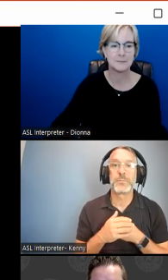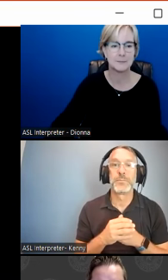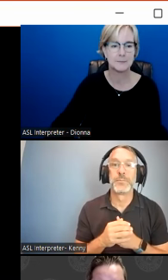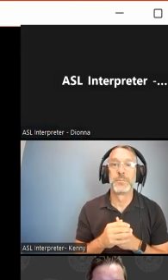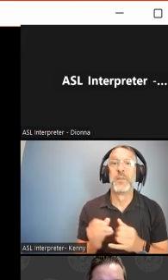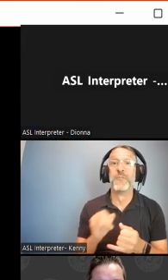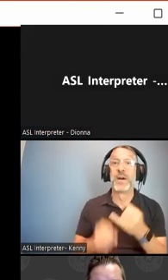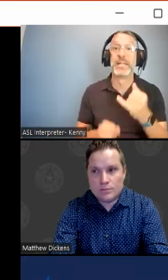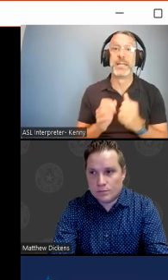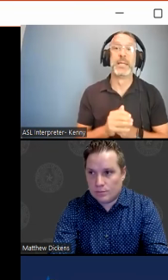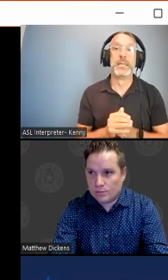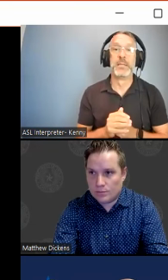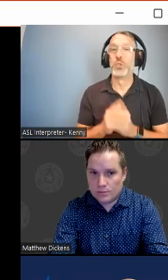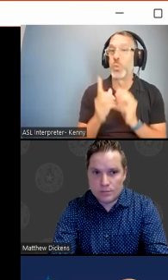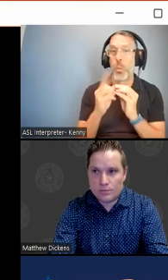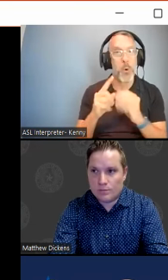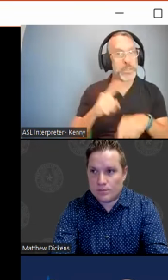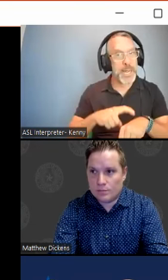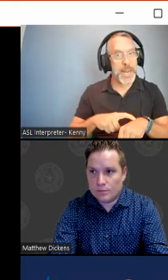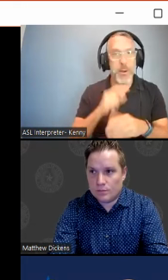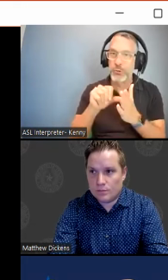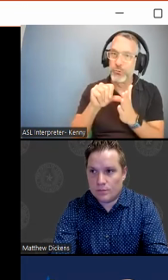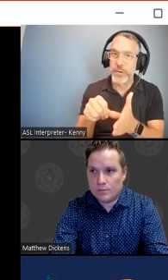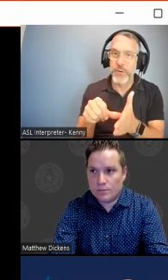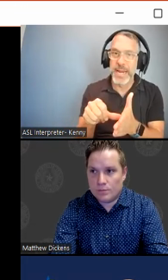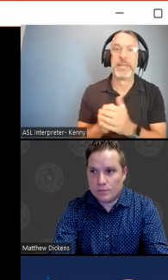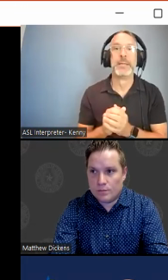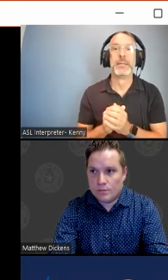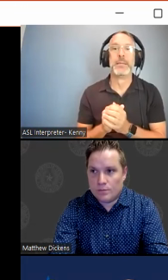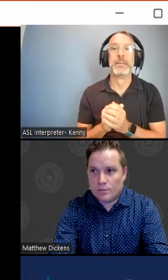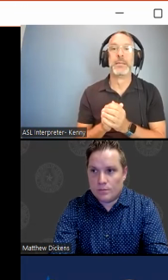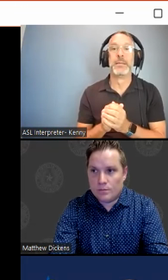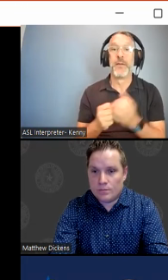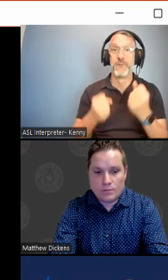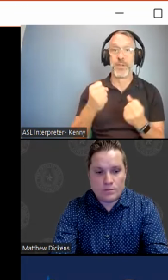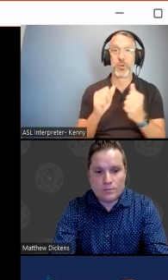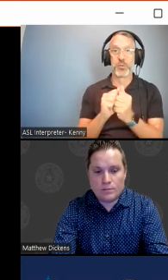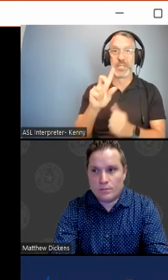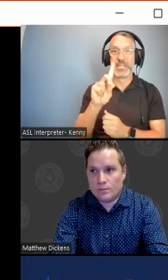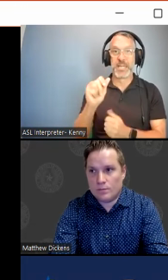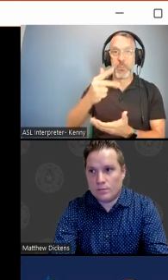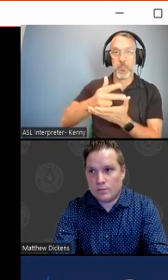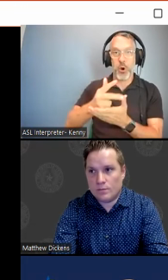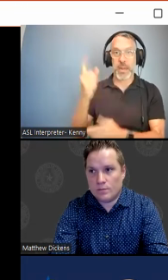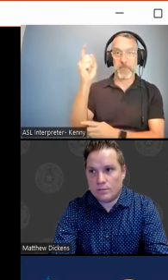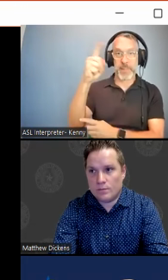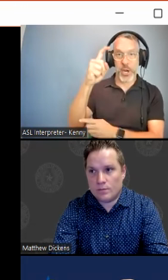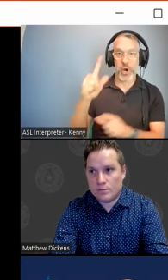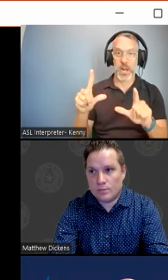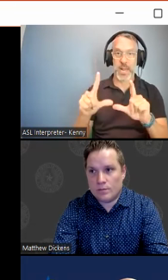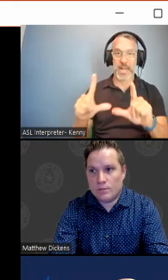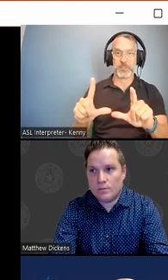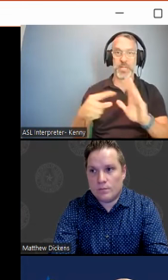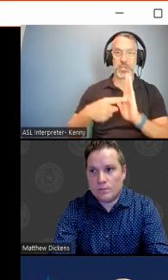Finally, just one more time, want to reiterate that vehicles with a disabled parking placard or license plate displaying